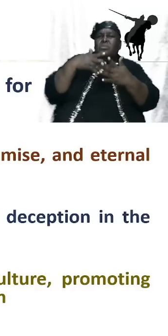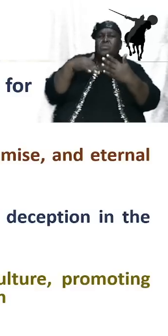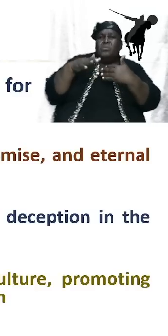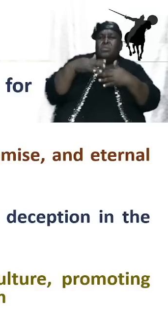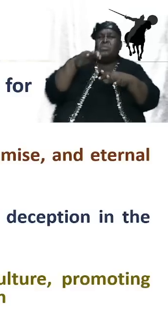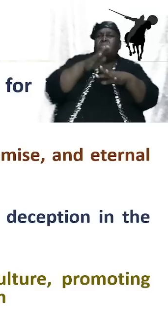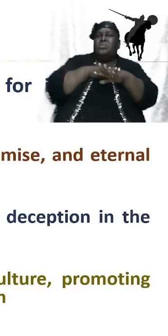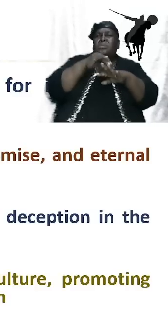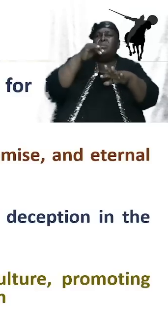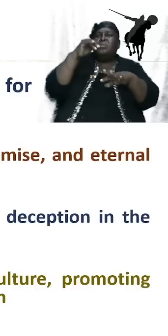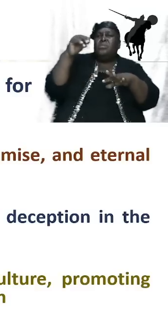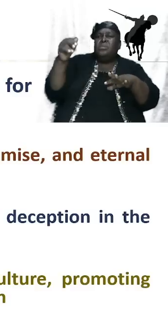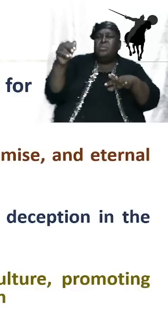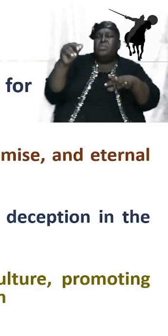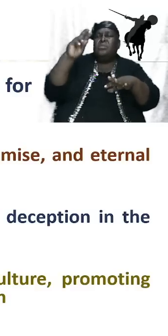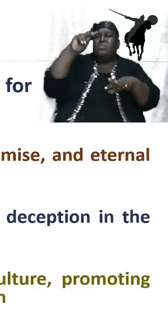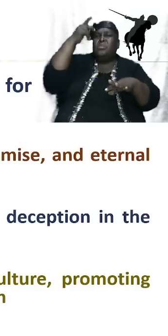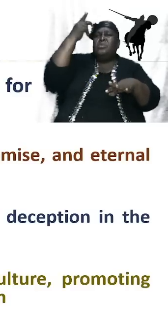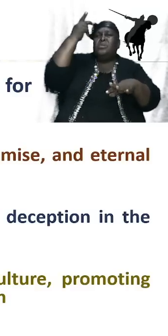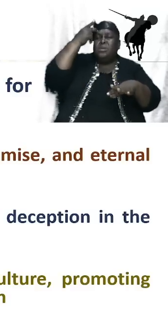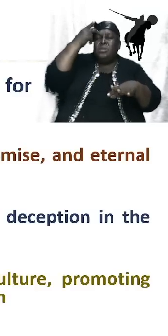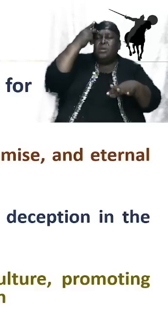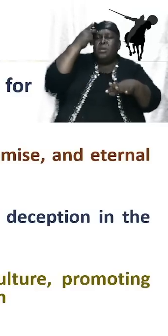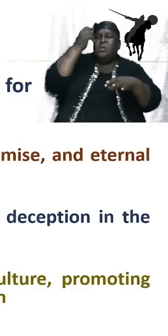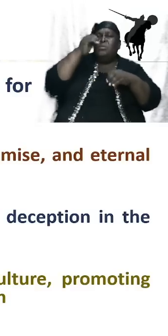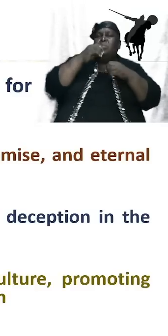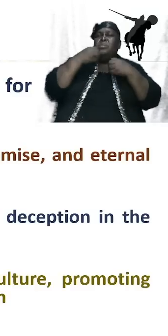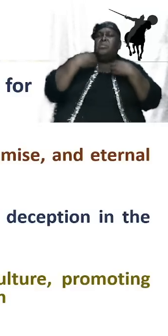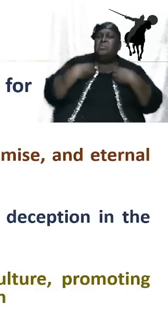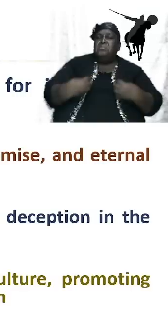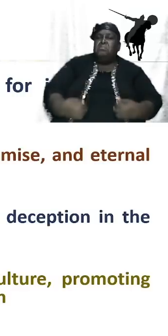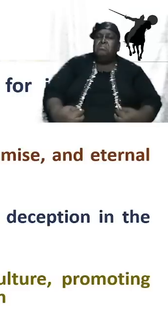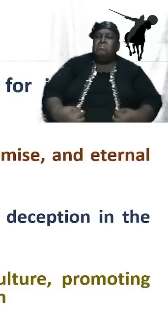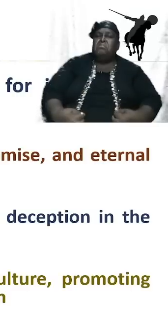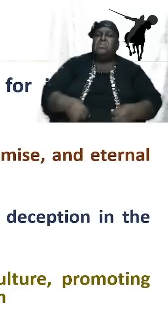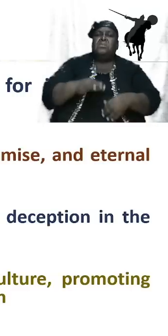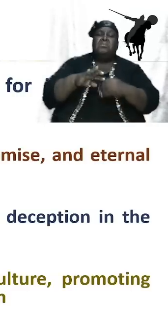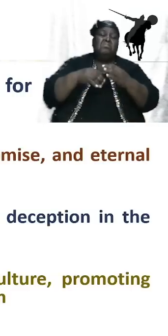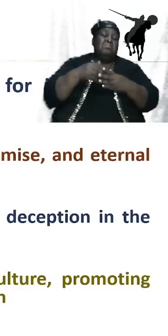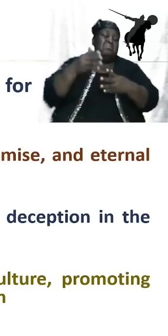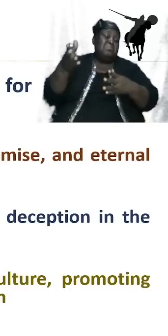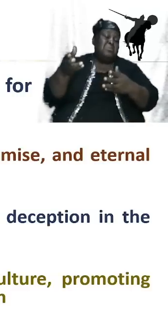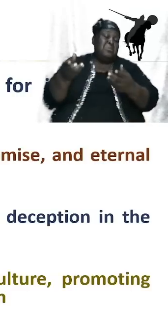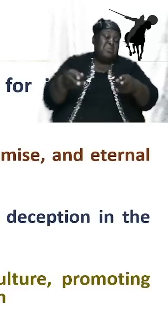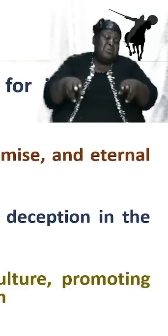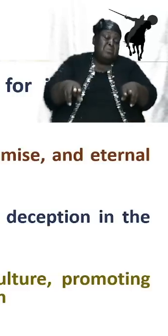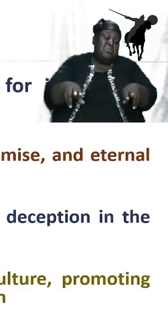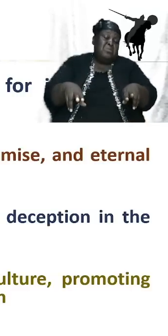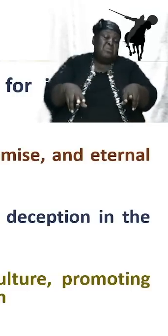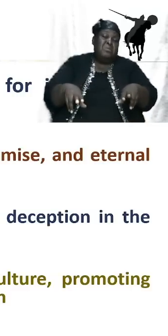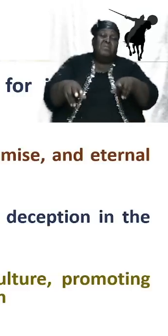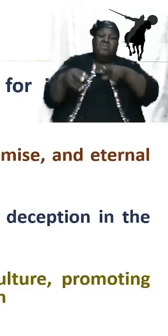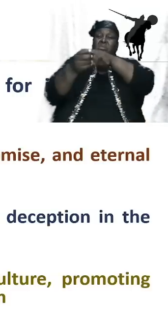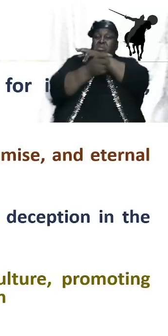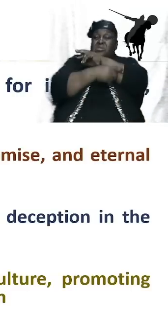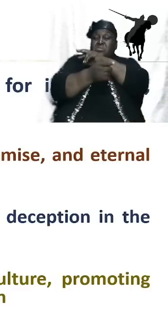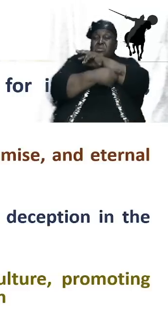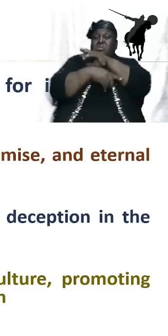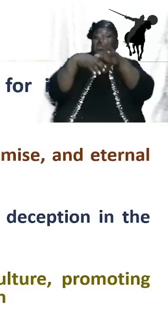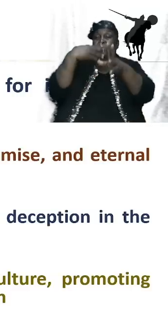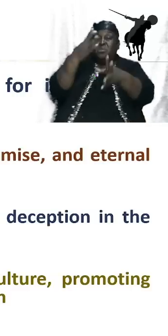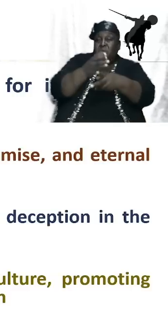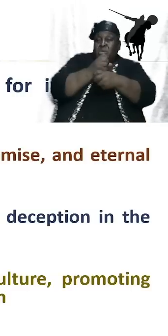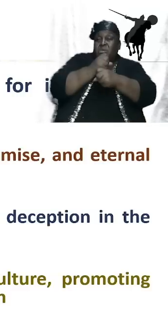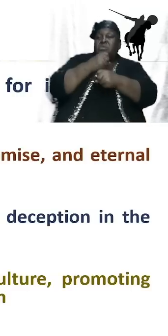cause political oppression. All of these things happen when these are the consequences of us holding on